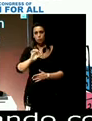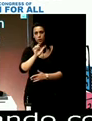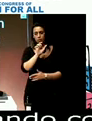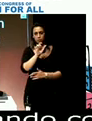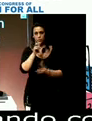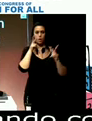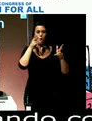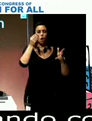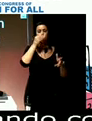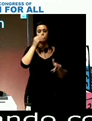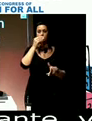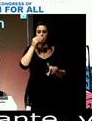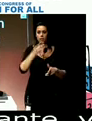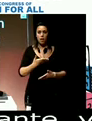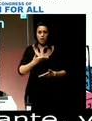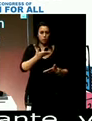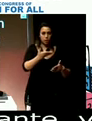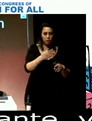anything that help